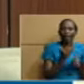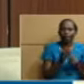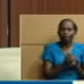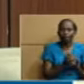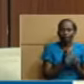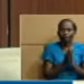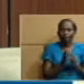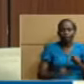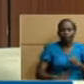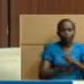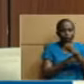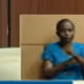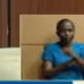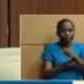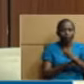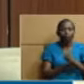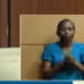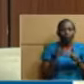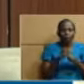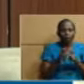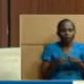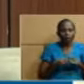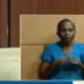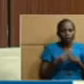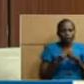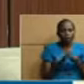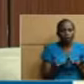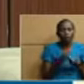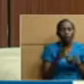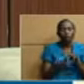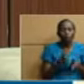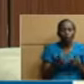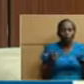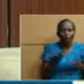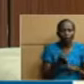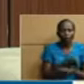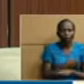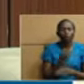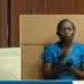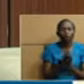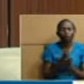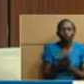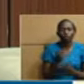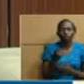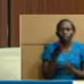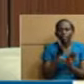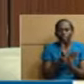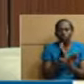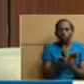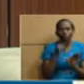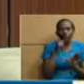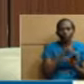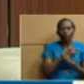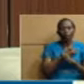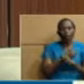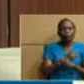support. Social care and support provides for now psychosocial support. You saw people clamoring for psychosocial support. We are, people